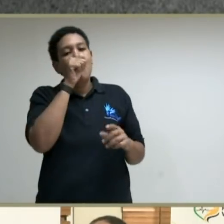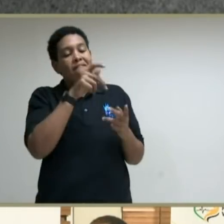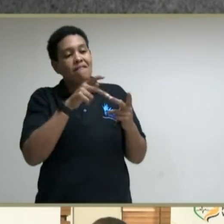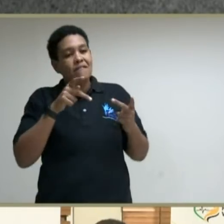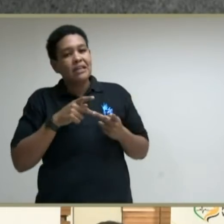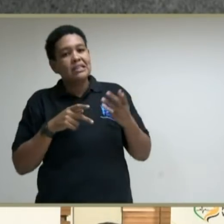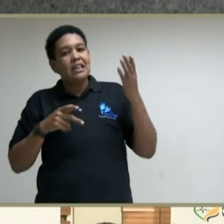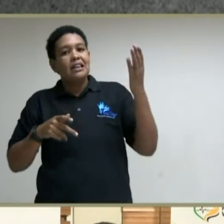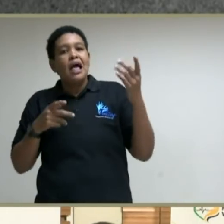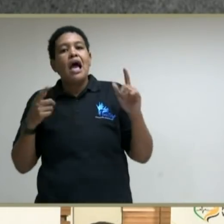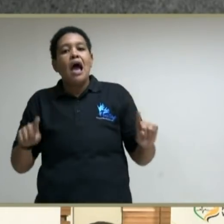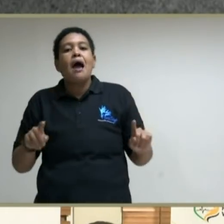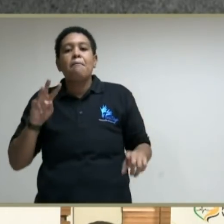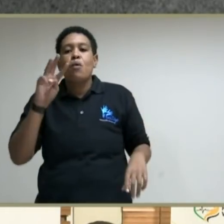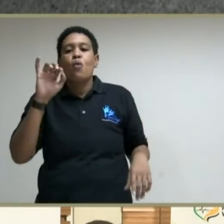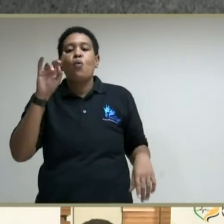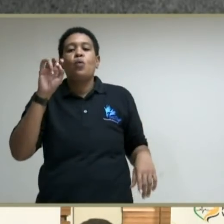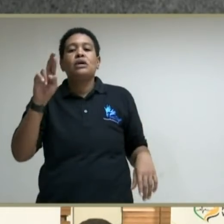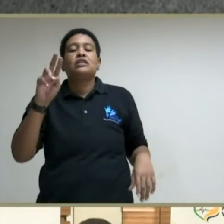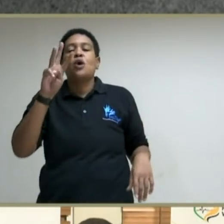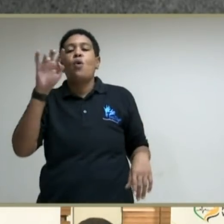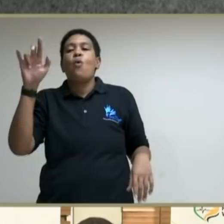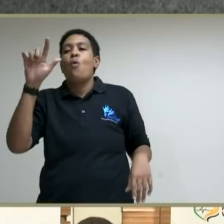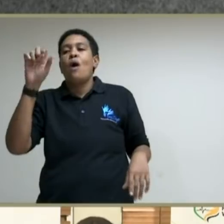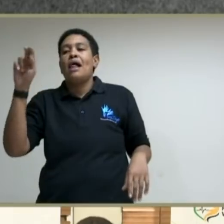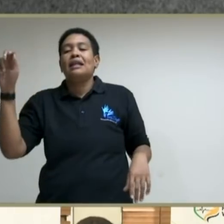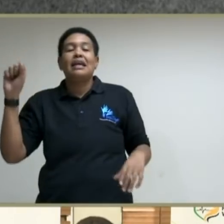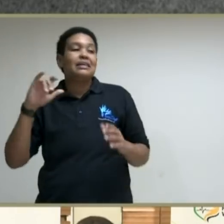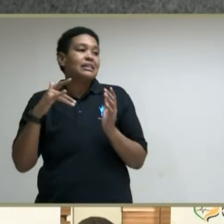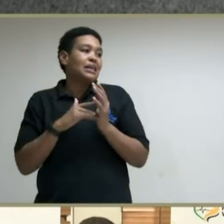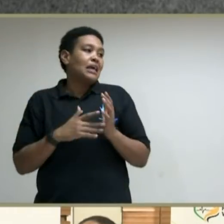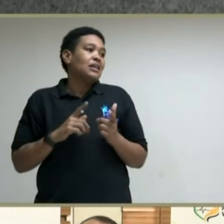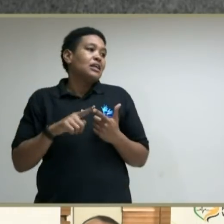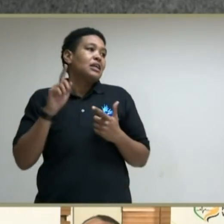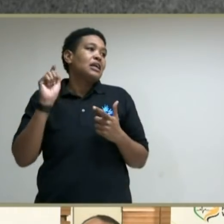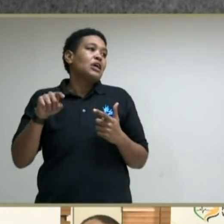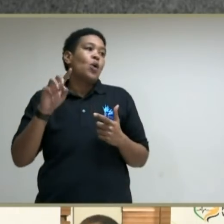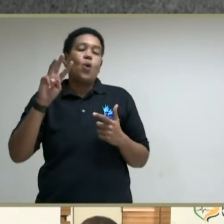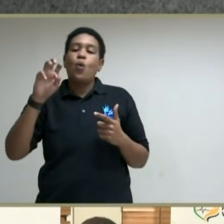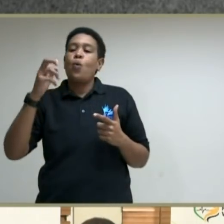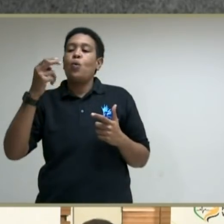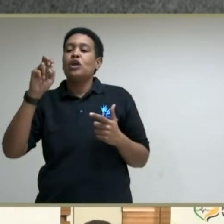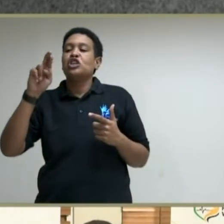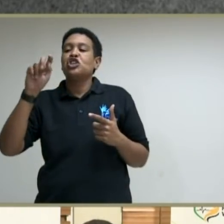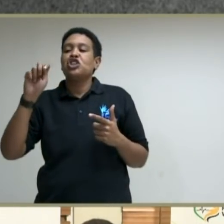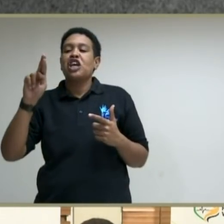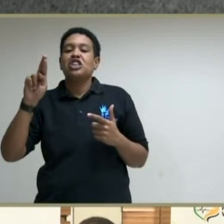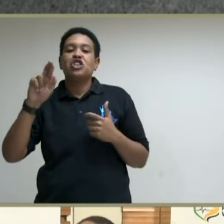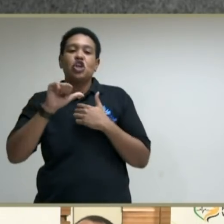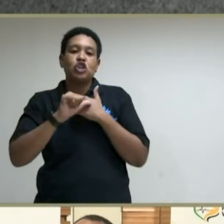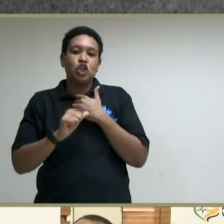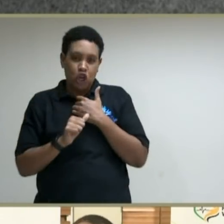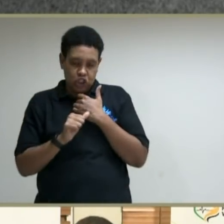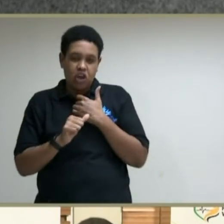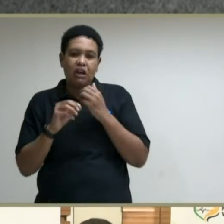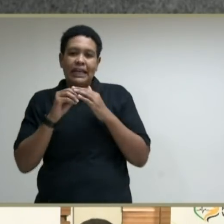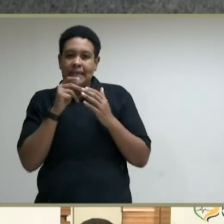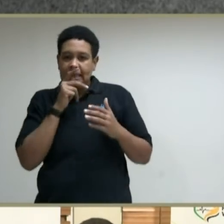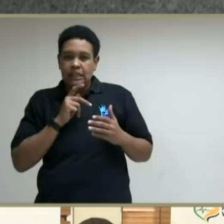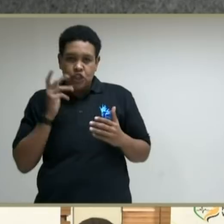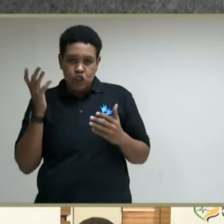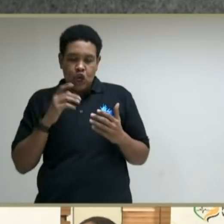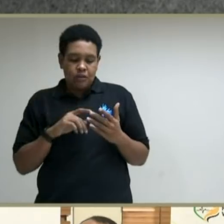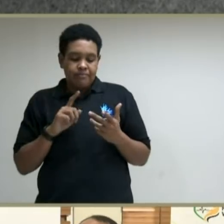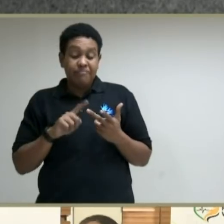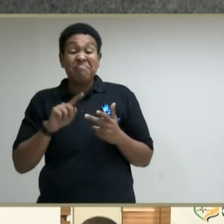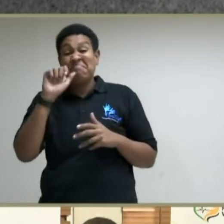facility, Windsor Wellness Center. You can go to Winchester Surgical in Kingston,